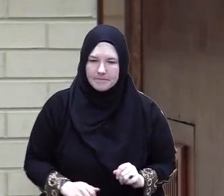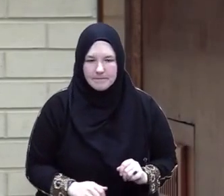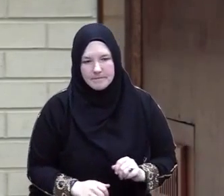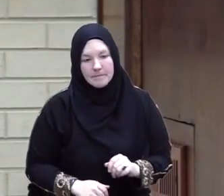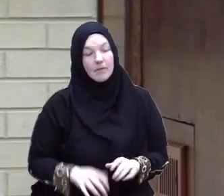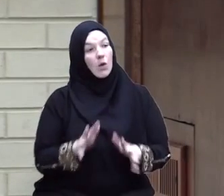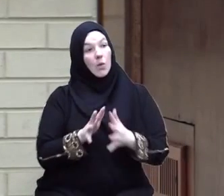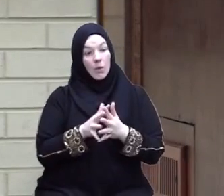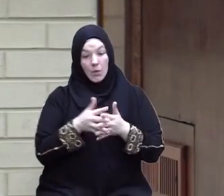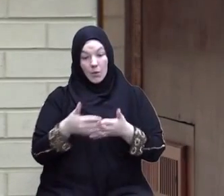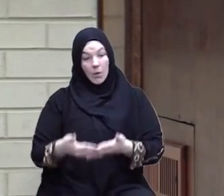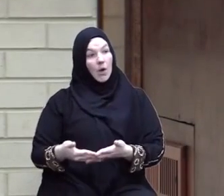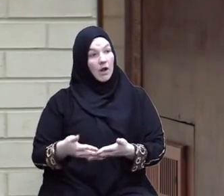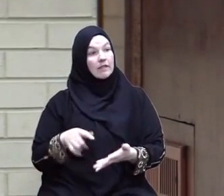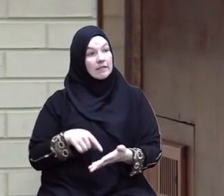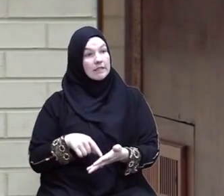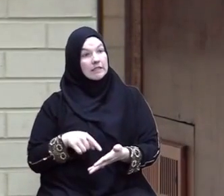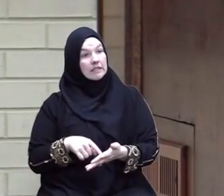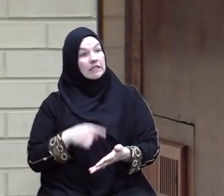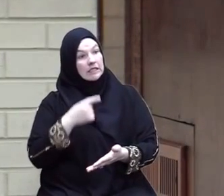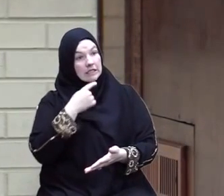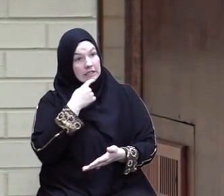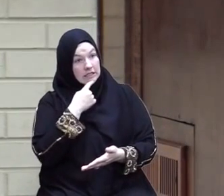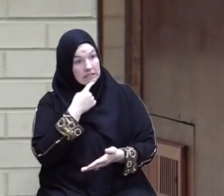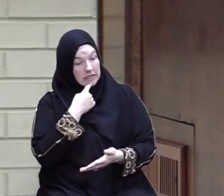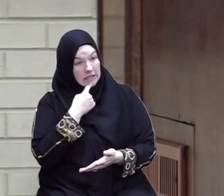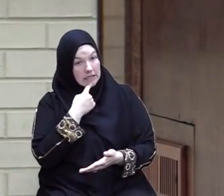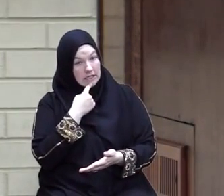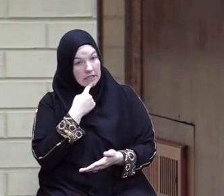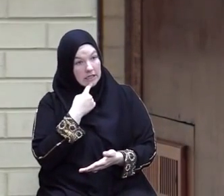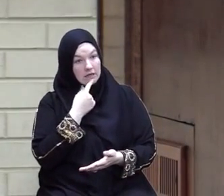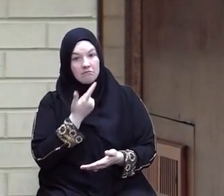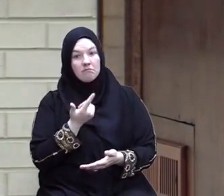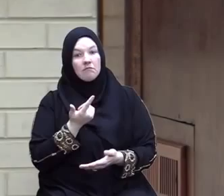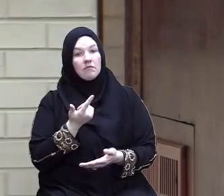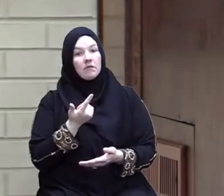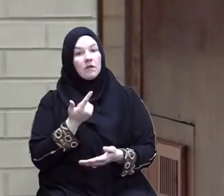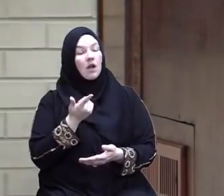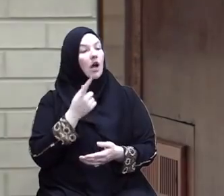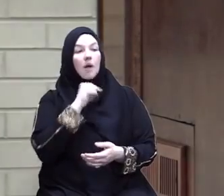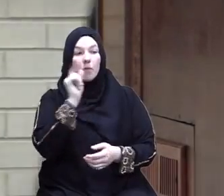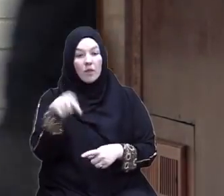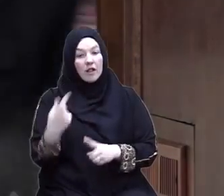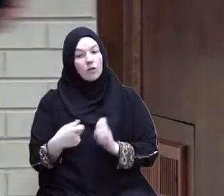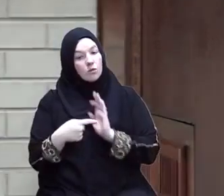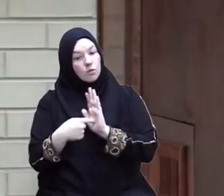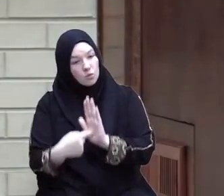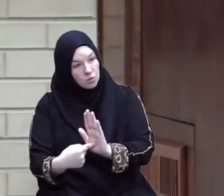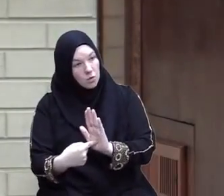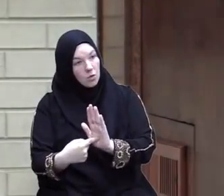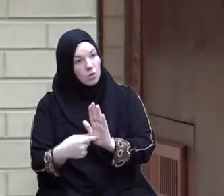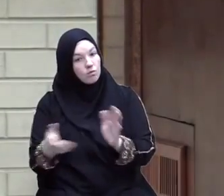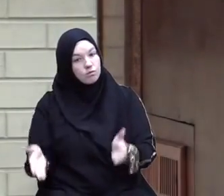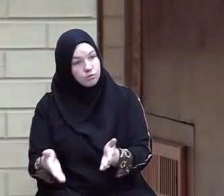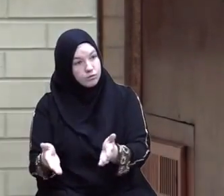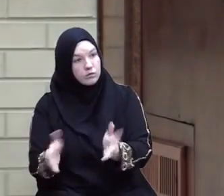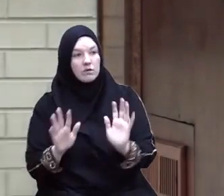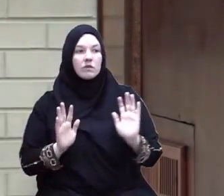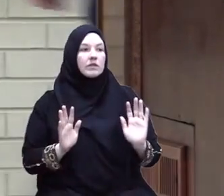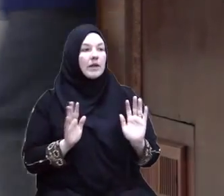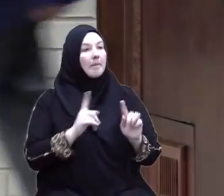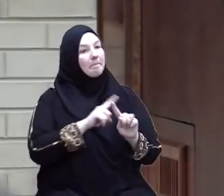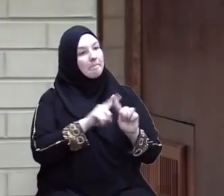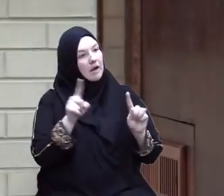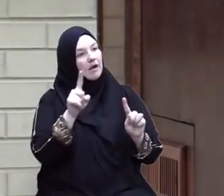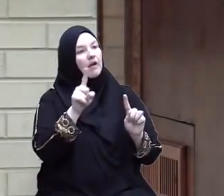Actually, the Quran makes them only two. The subset is only a subset, which means al-munafiqun